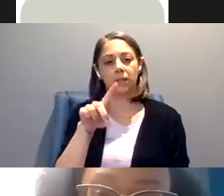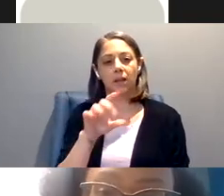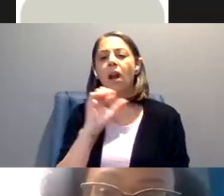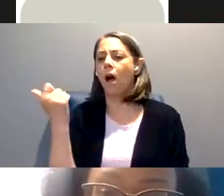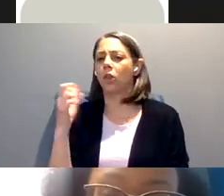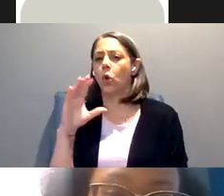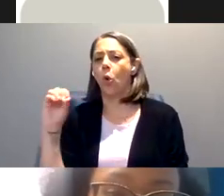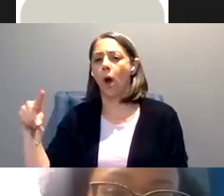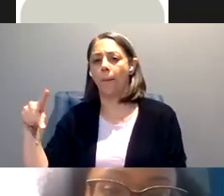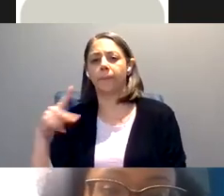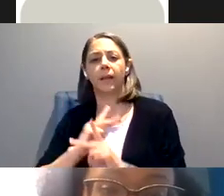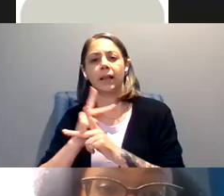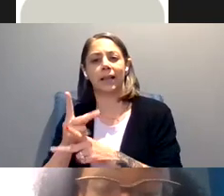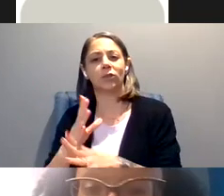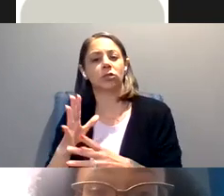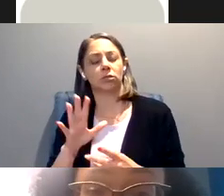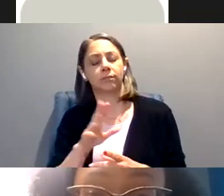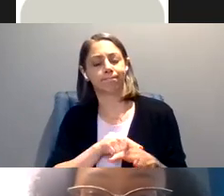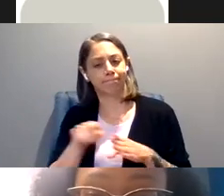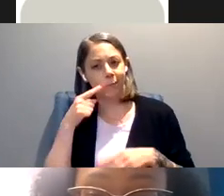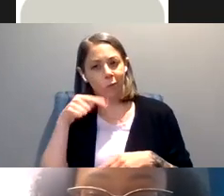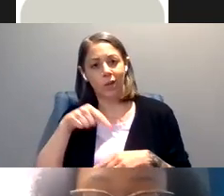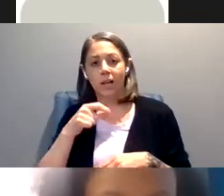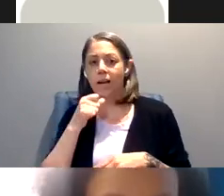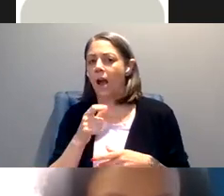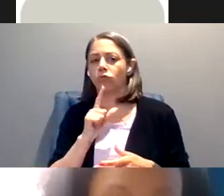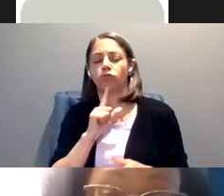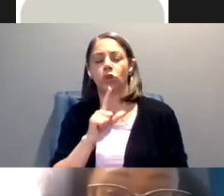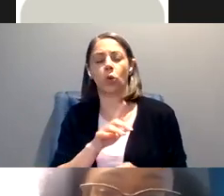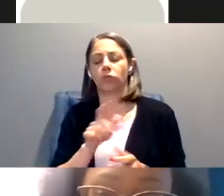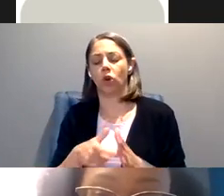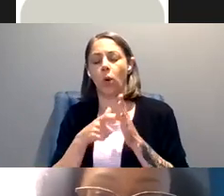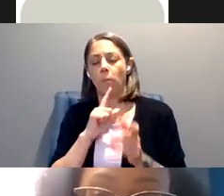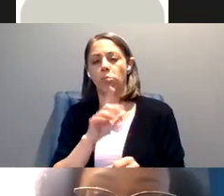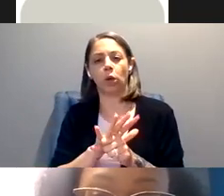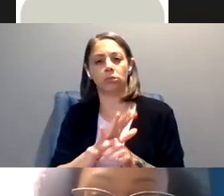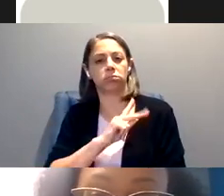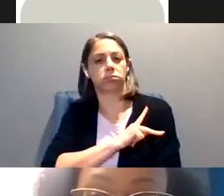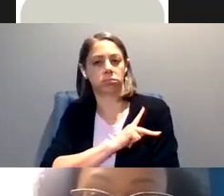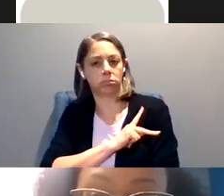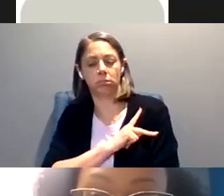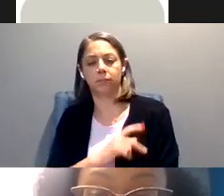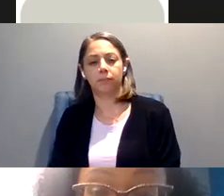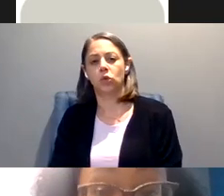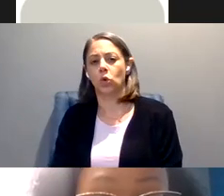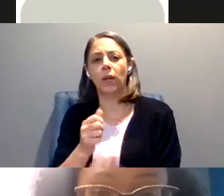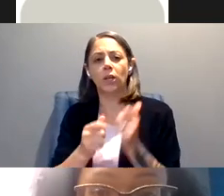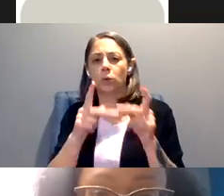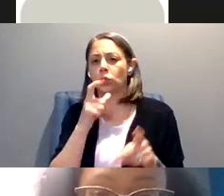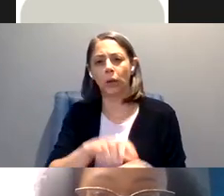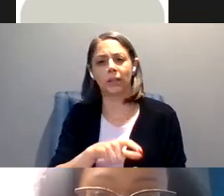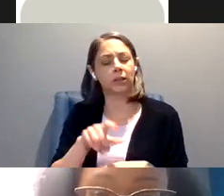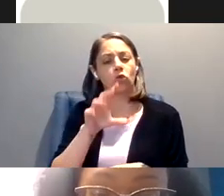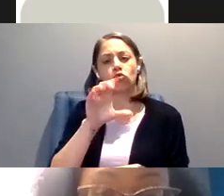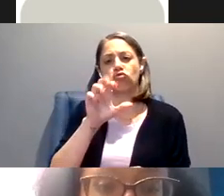cooperative lenders that specialize in this, we don't require personal guarantees, meaning that we're not going to ask everybody to go through a credit check. We're not going to